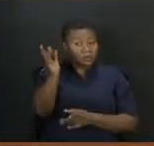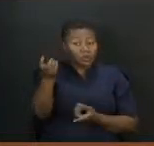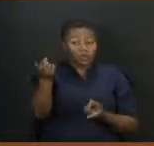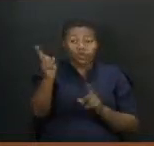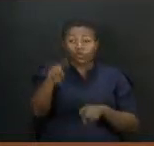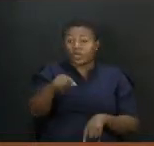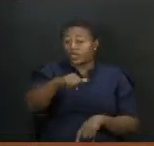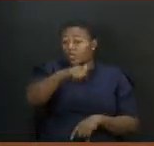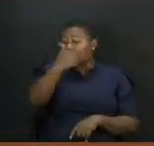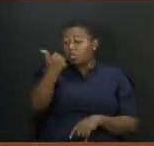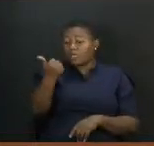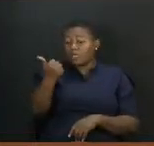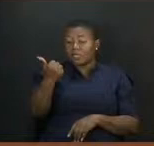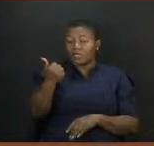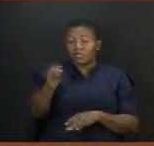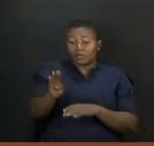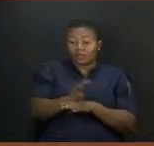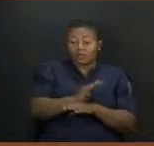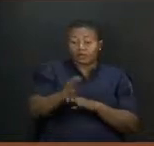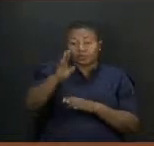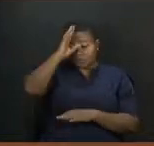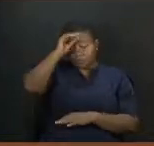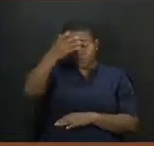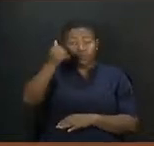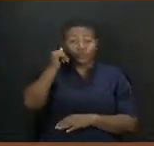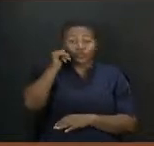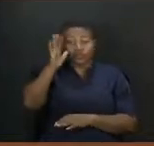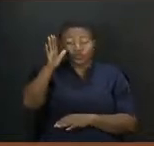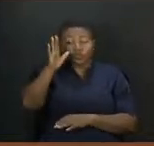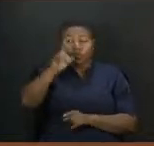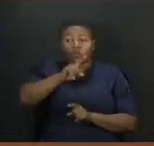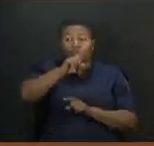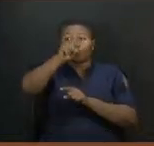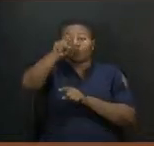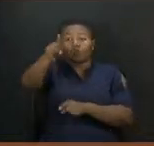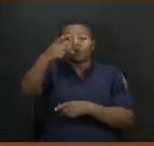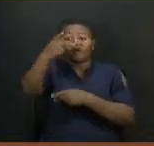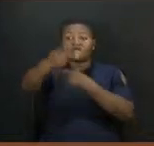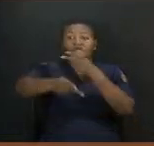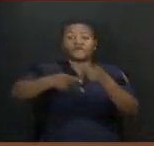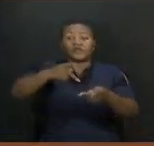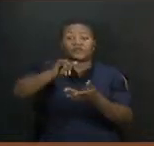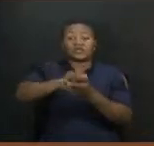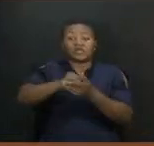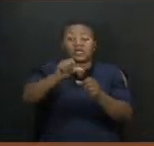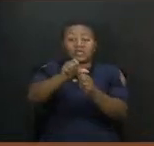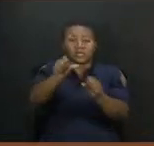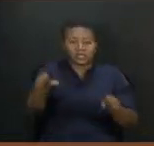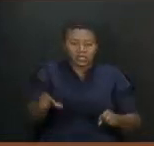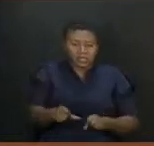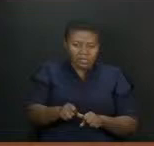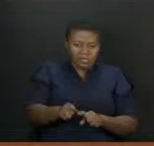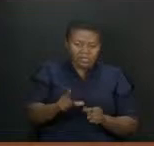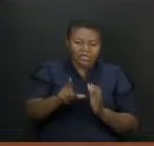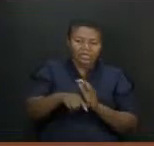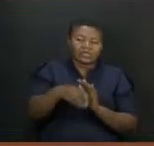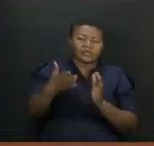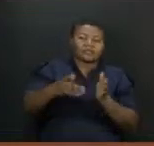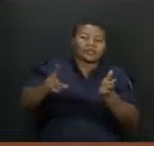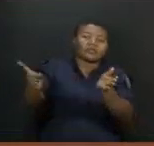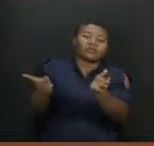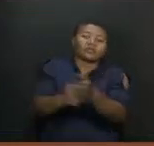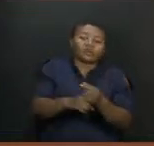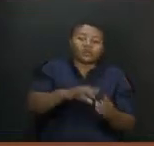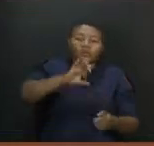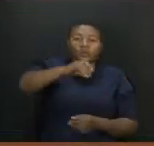visit his constituency and go back to the constituency with the disease. So the